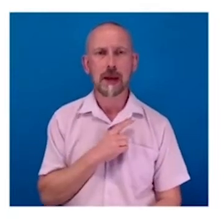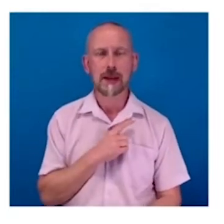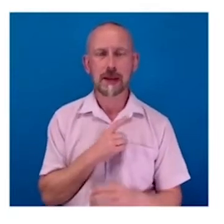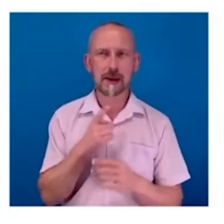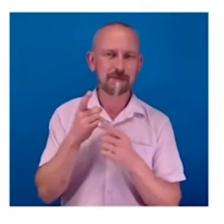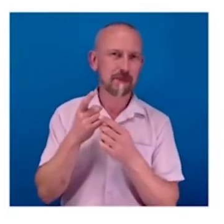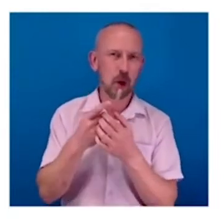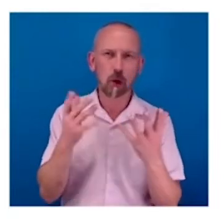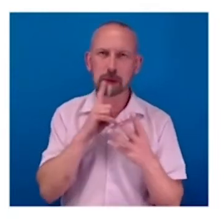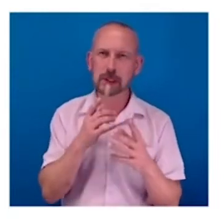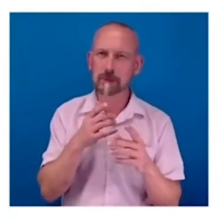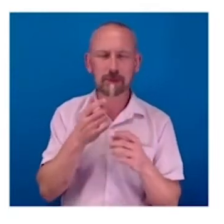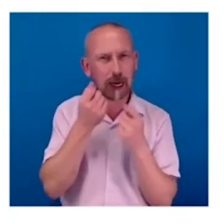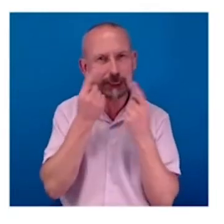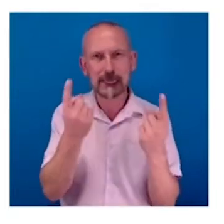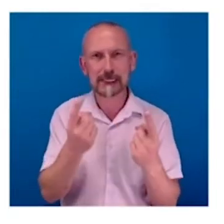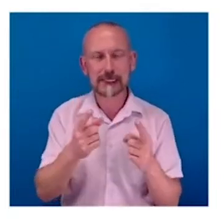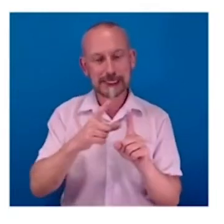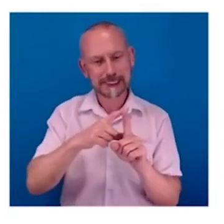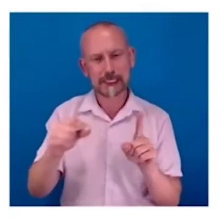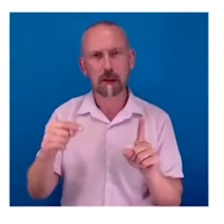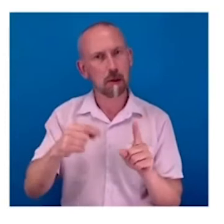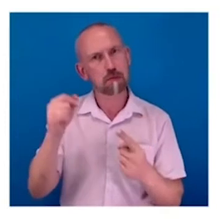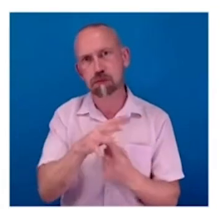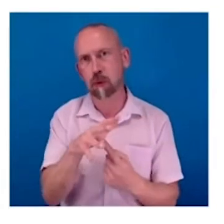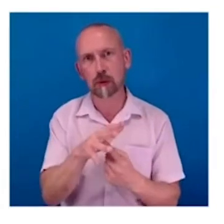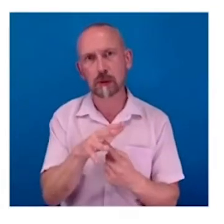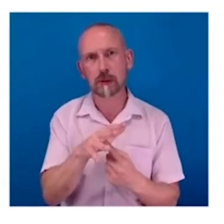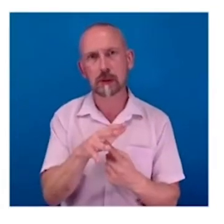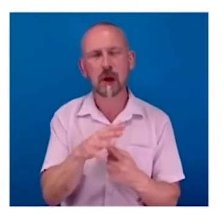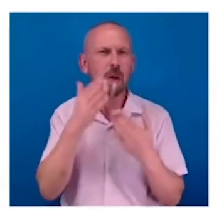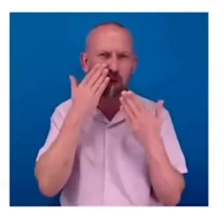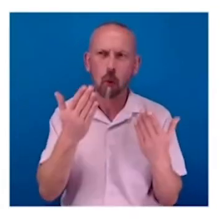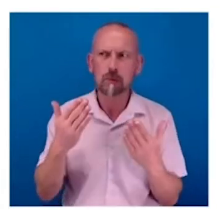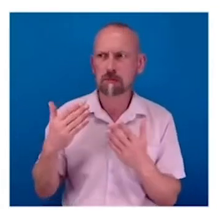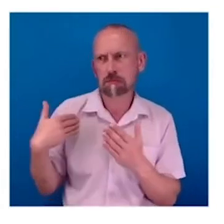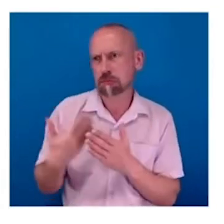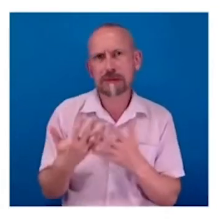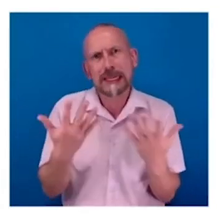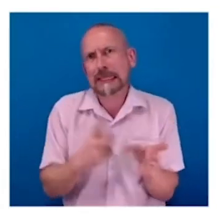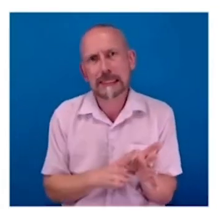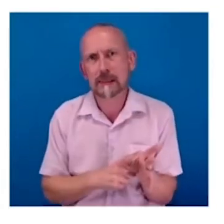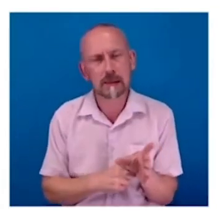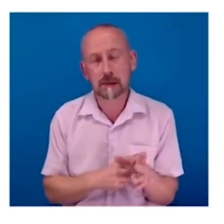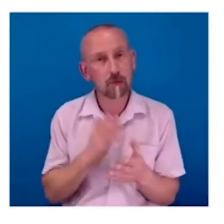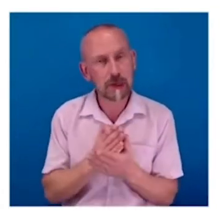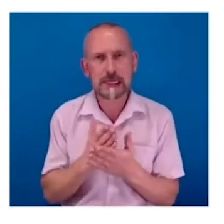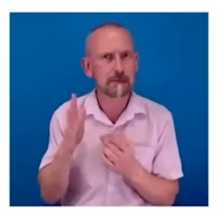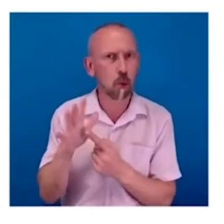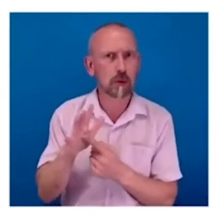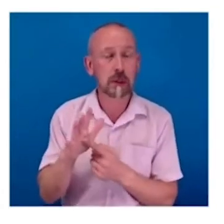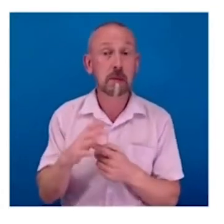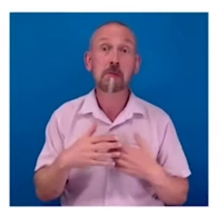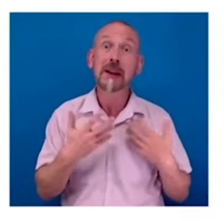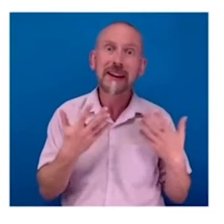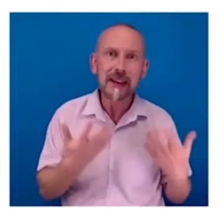now hugely important. It always has been for a decade, but this is, it's digital first now. And it really,